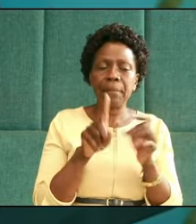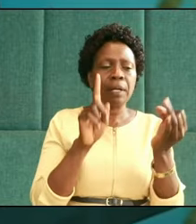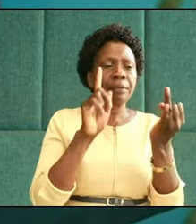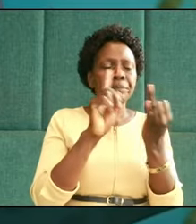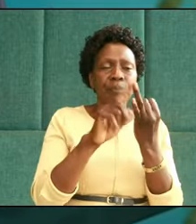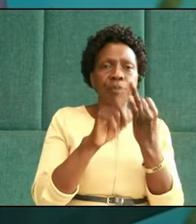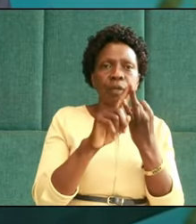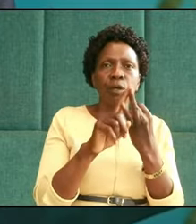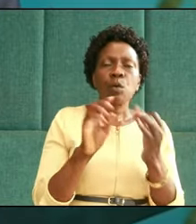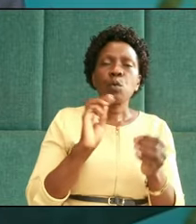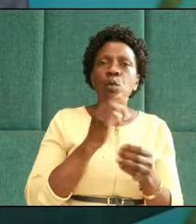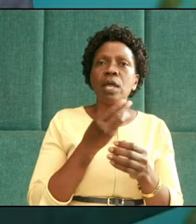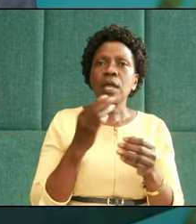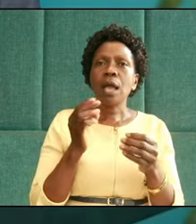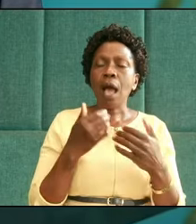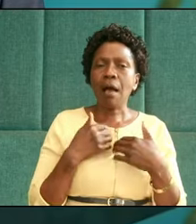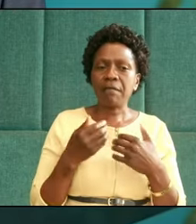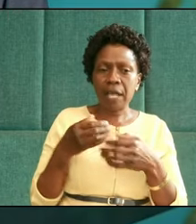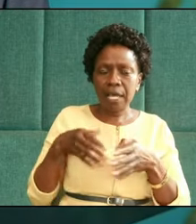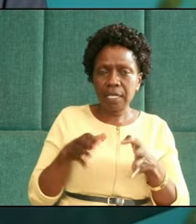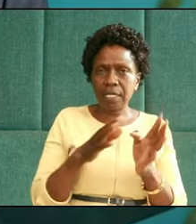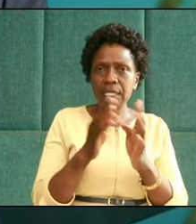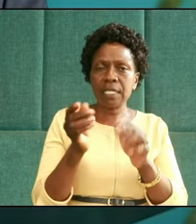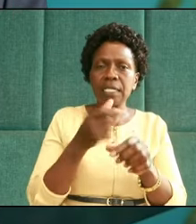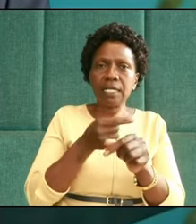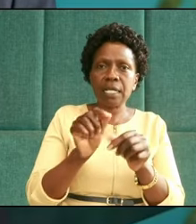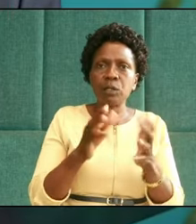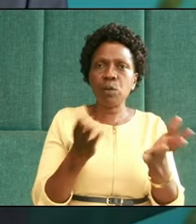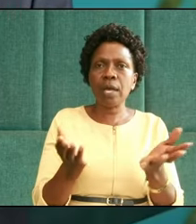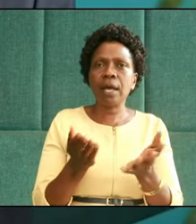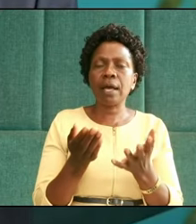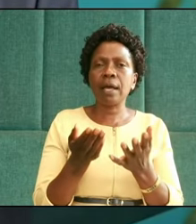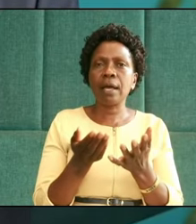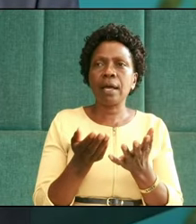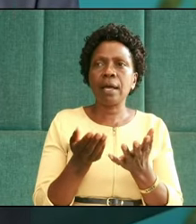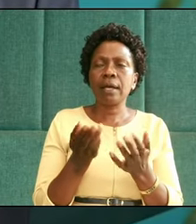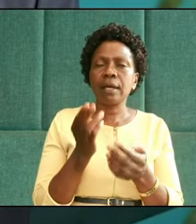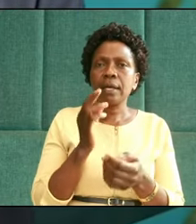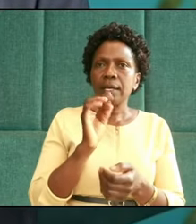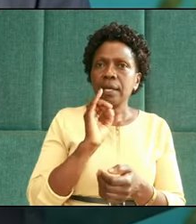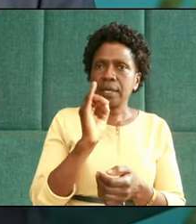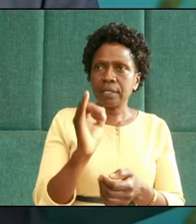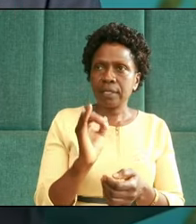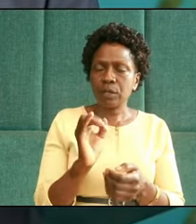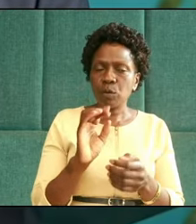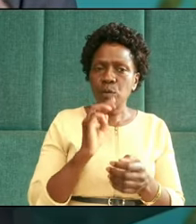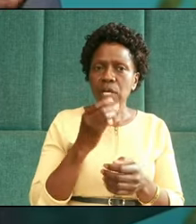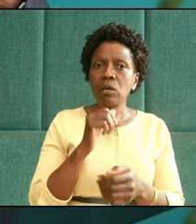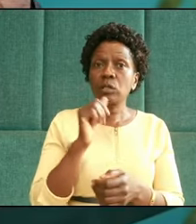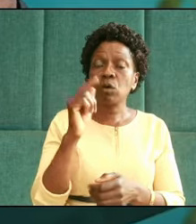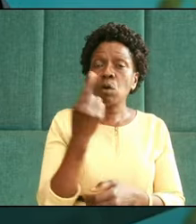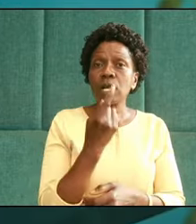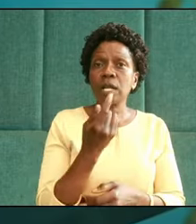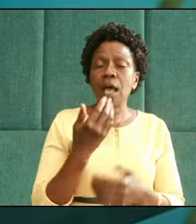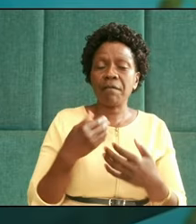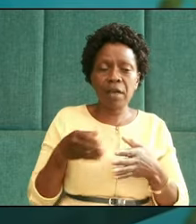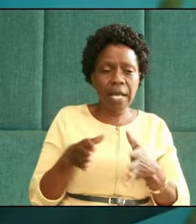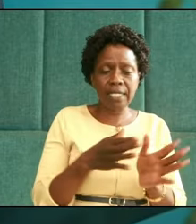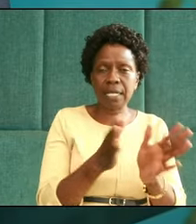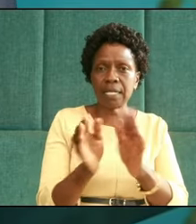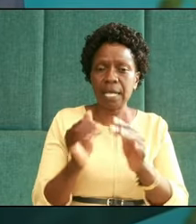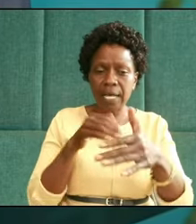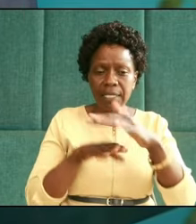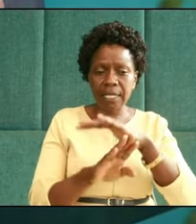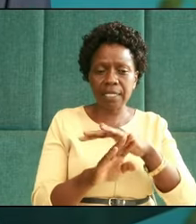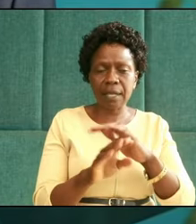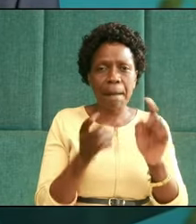have access by faith into this grace wherein we stand. And we not only have access,